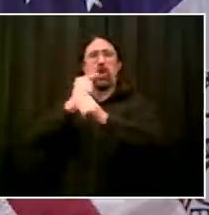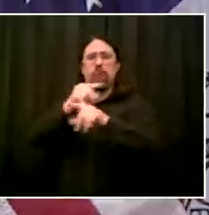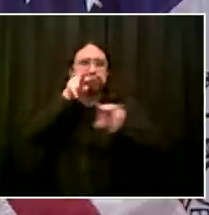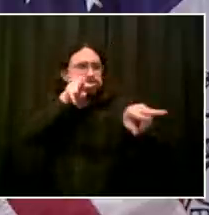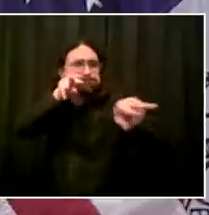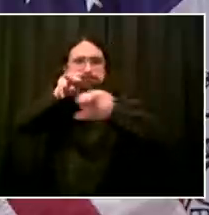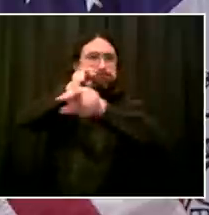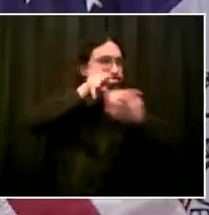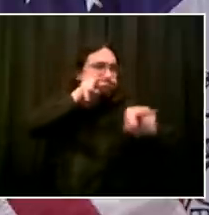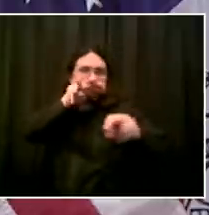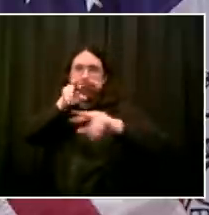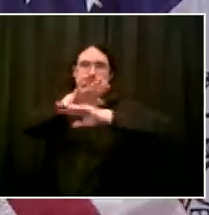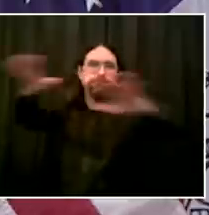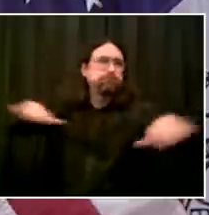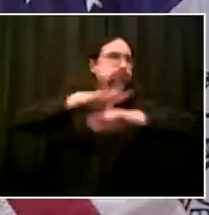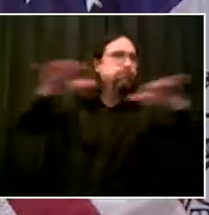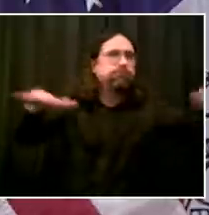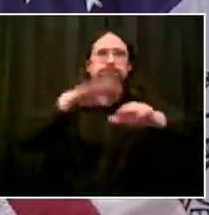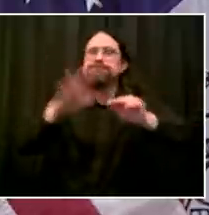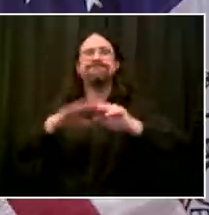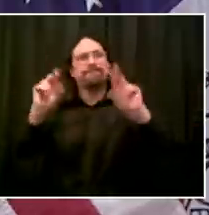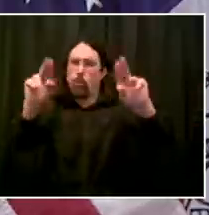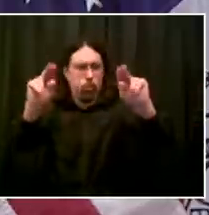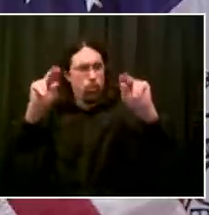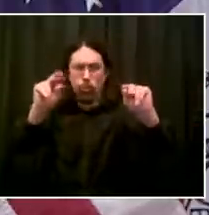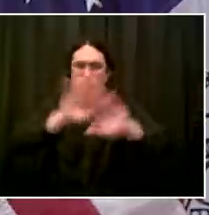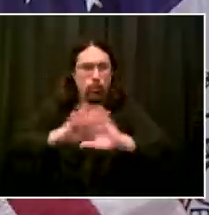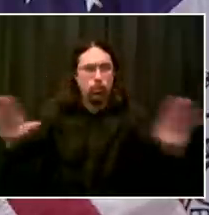Next, we have Rich from WCBS 880.